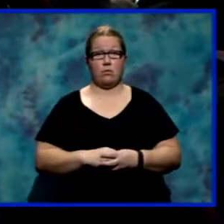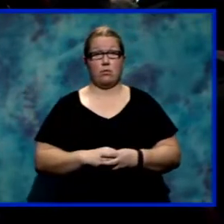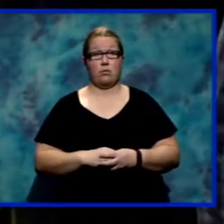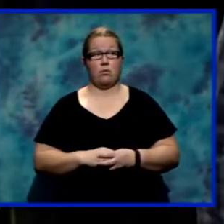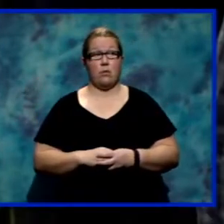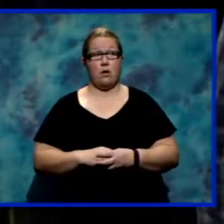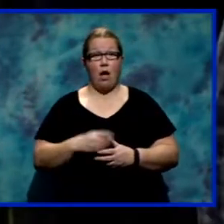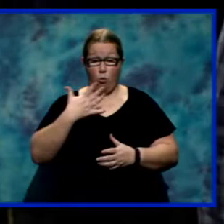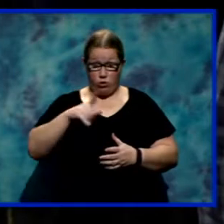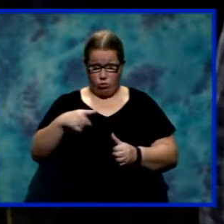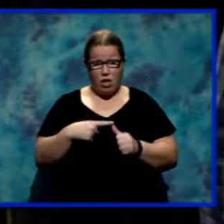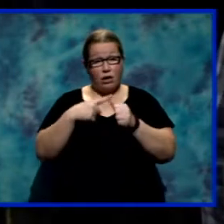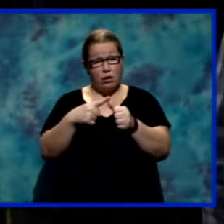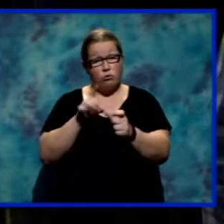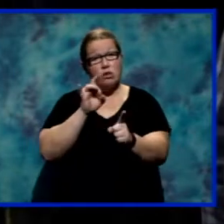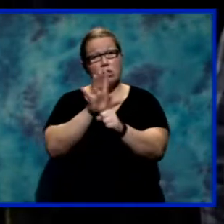I want you to answer it yourself.